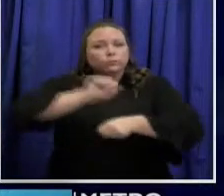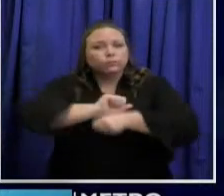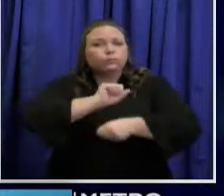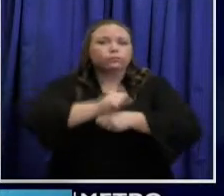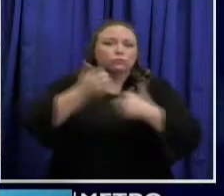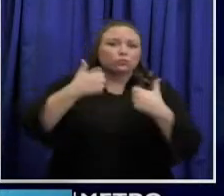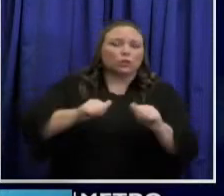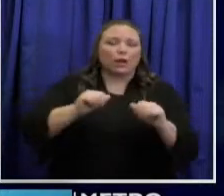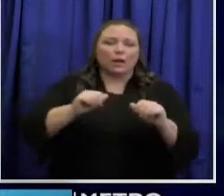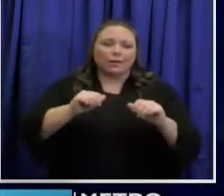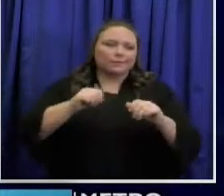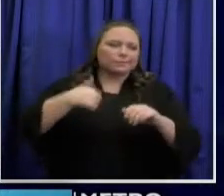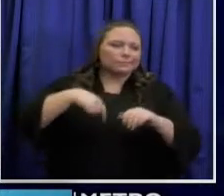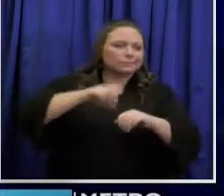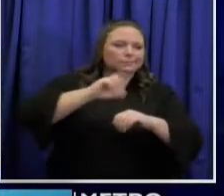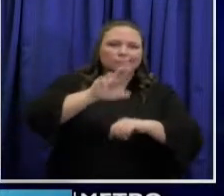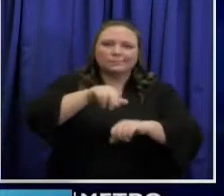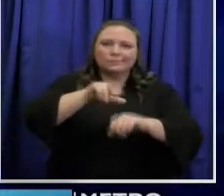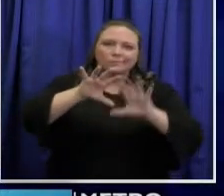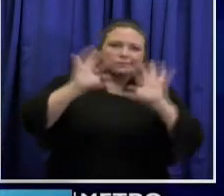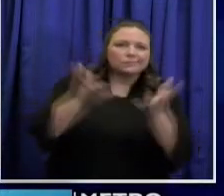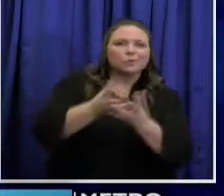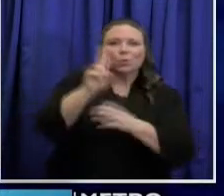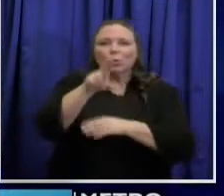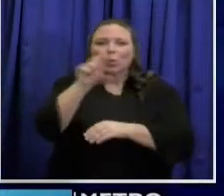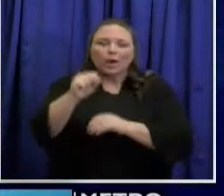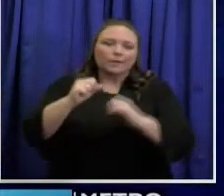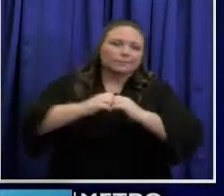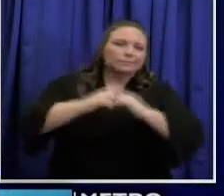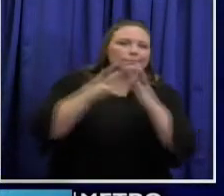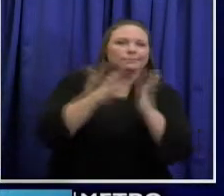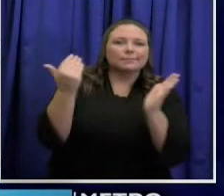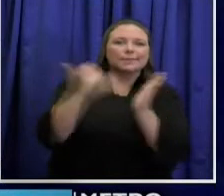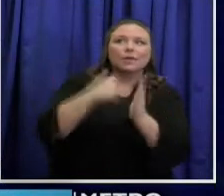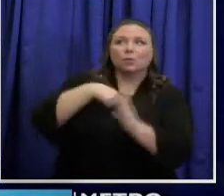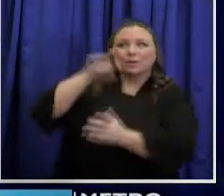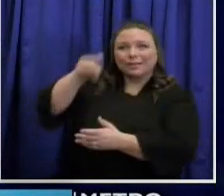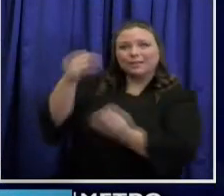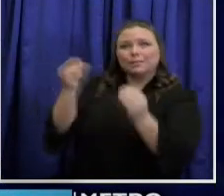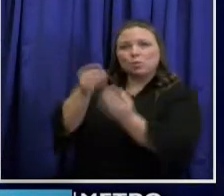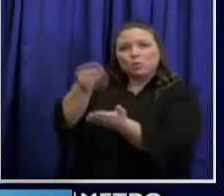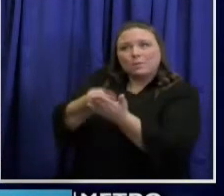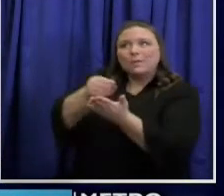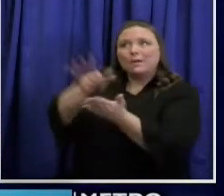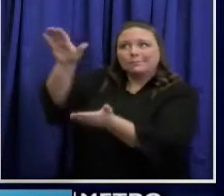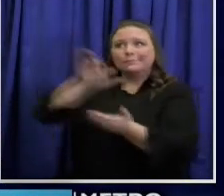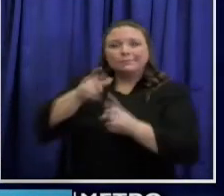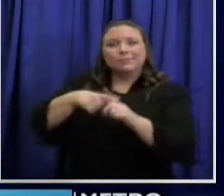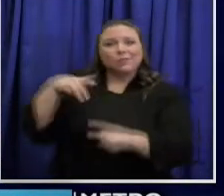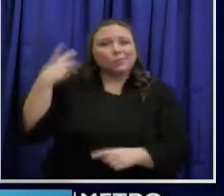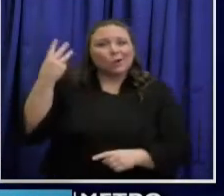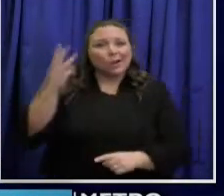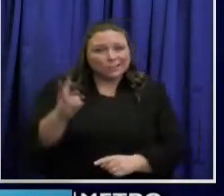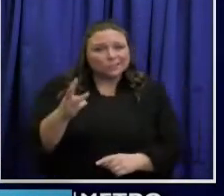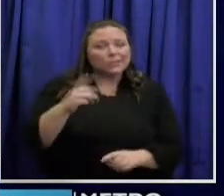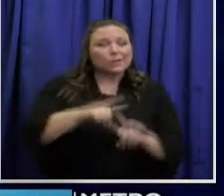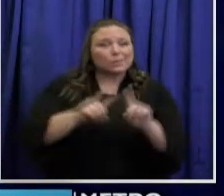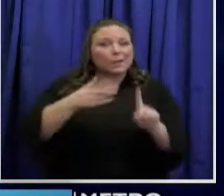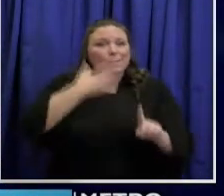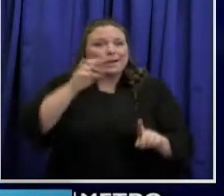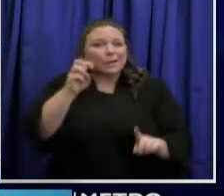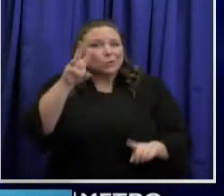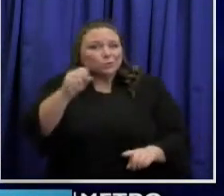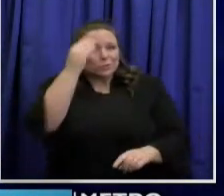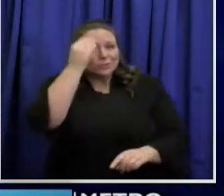nation back on its feet. We need more COVID relief funding from Washington. And I'm afraid I've got bad news to report to you on